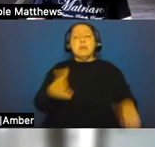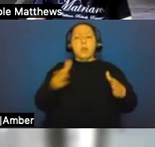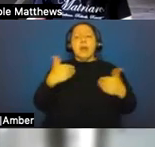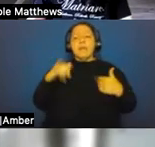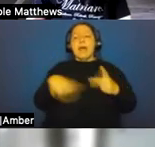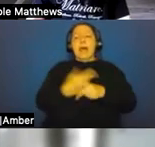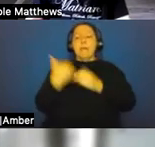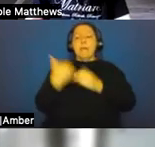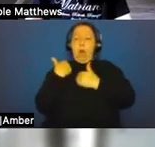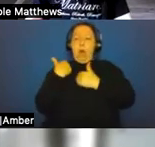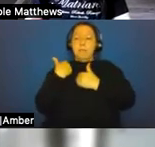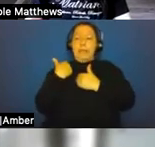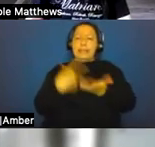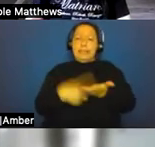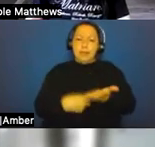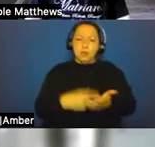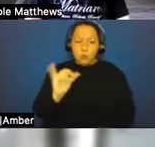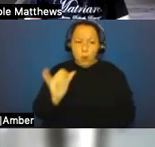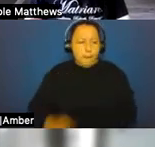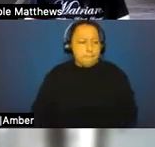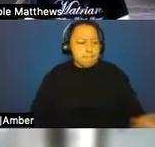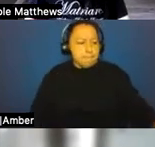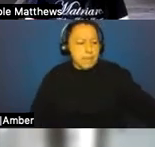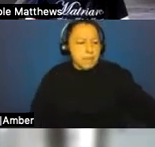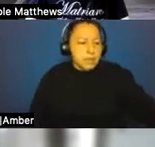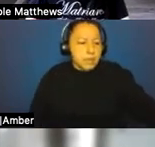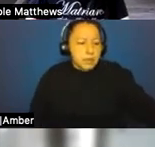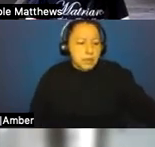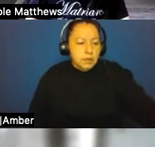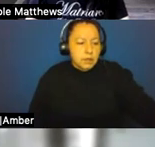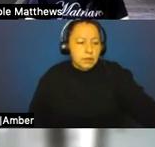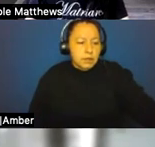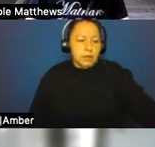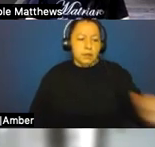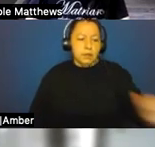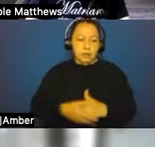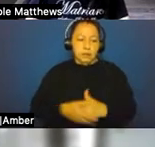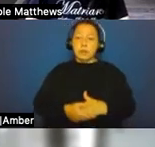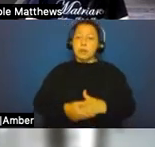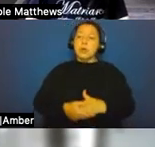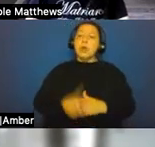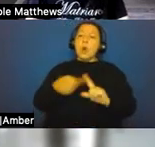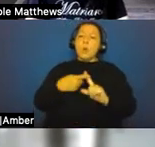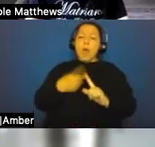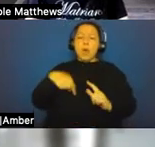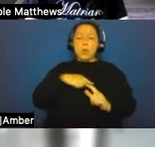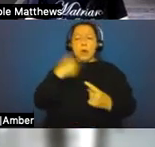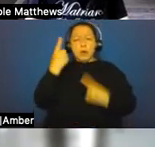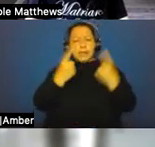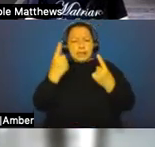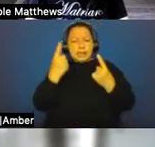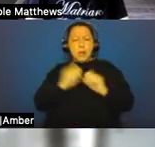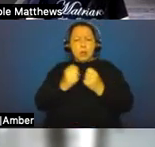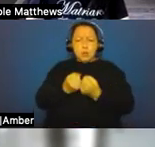accountability. When we look at social change, you know, the community